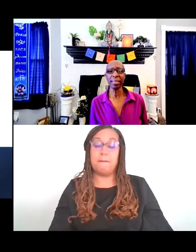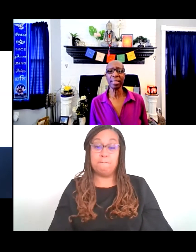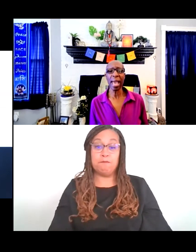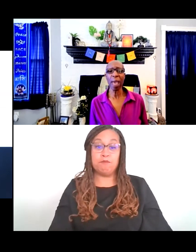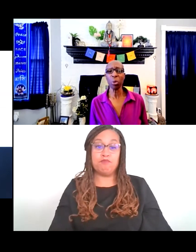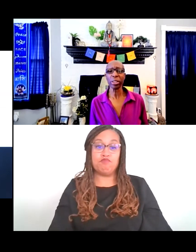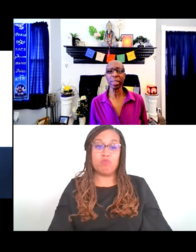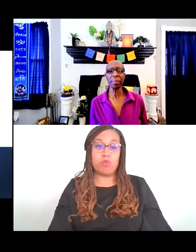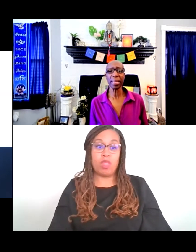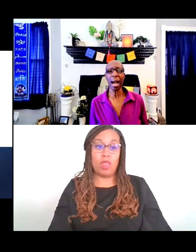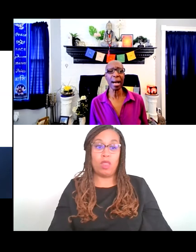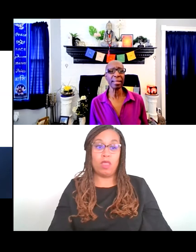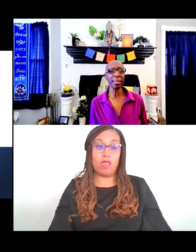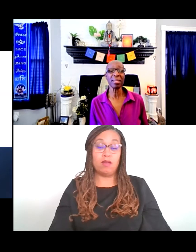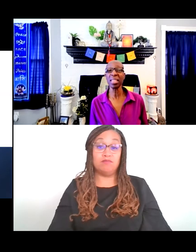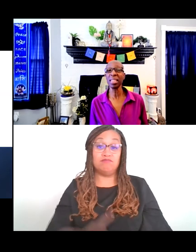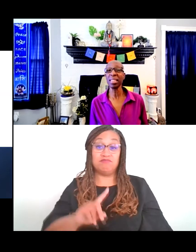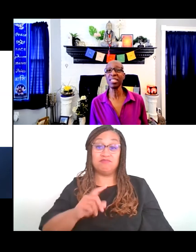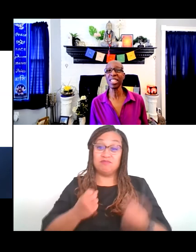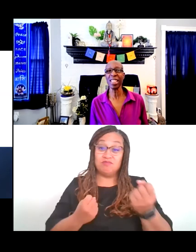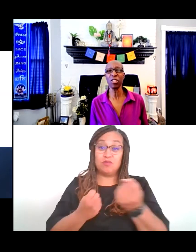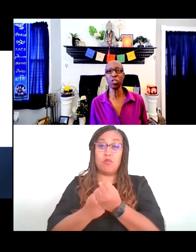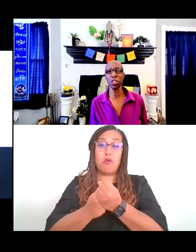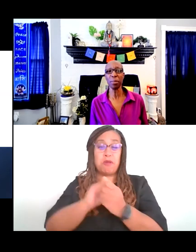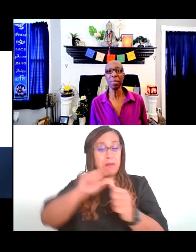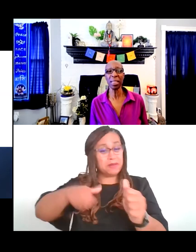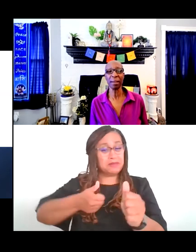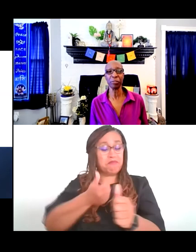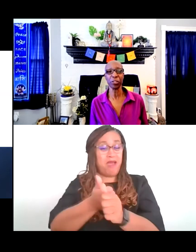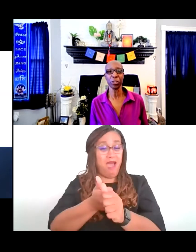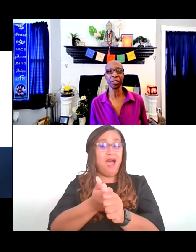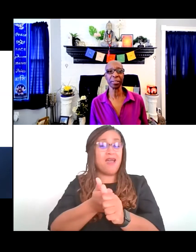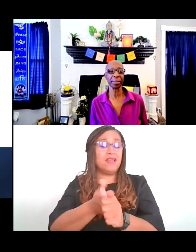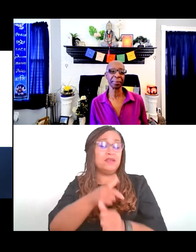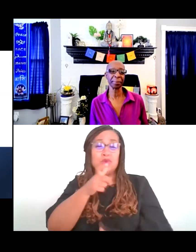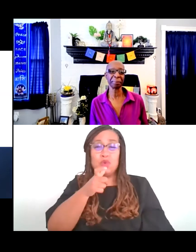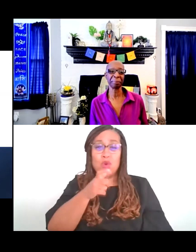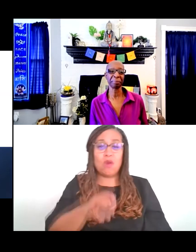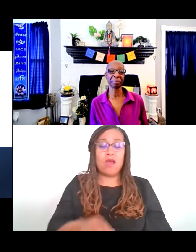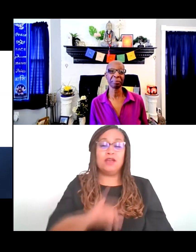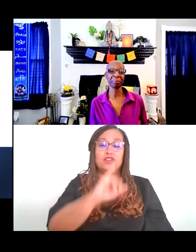Holding things down, working behind the scenes is Jim Lefter.